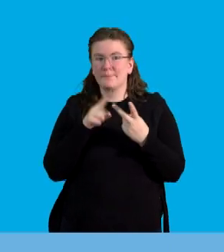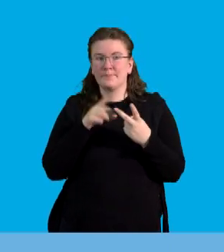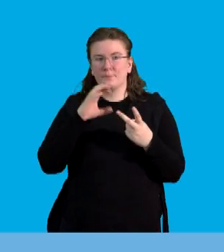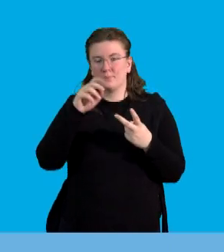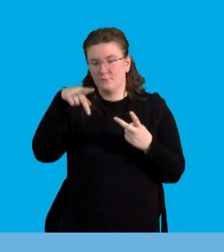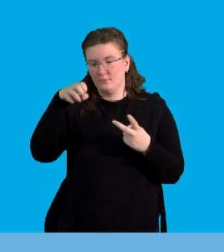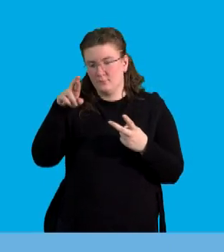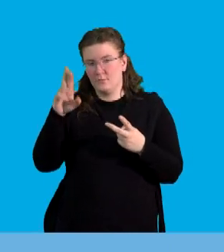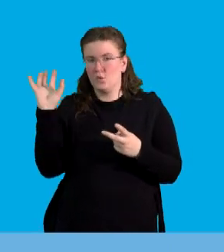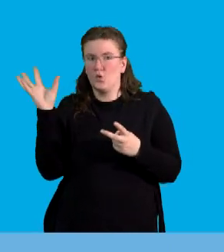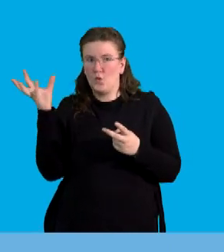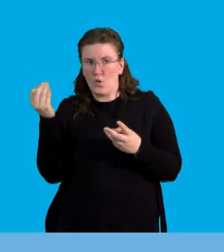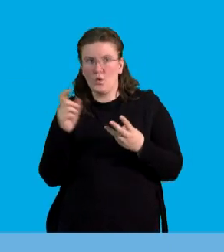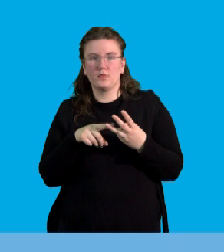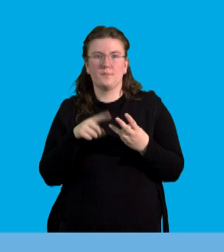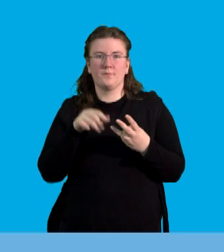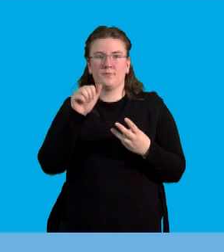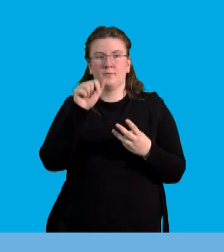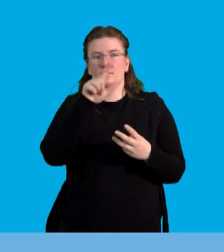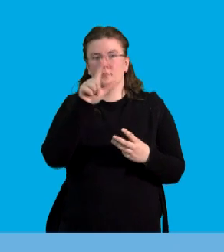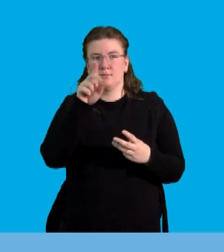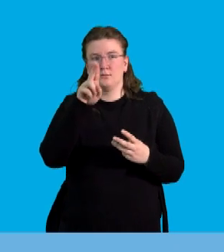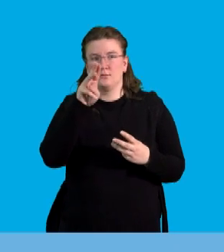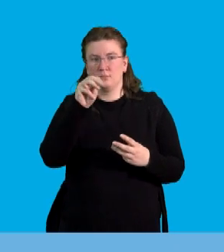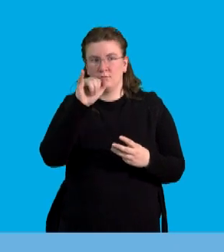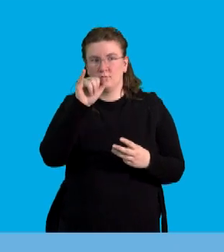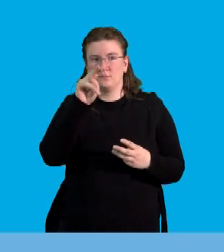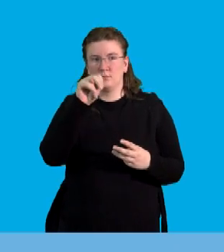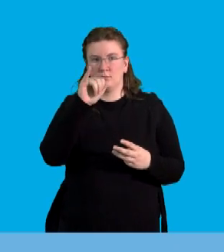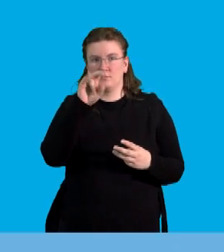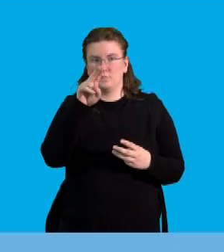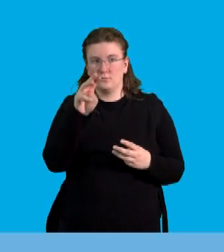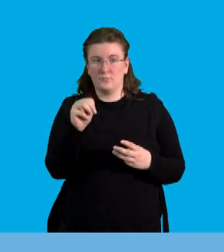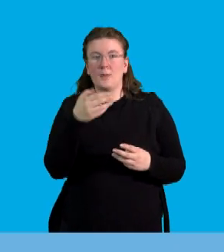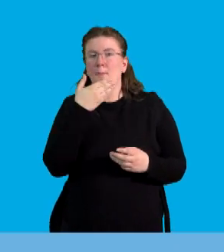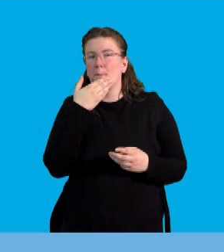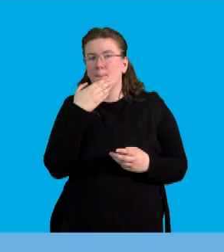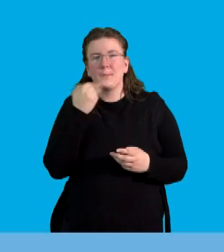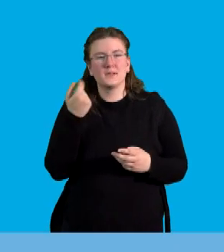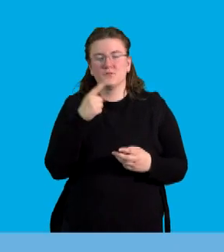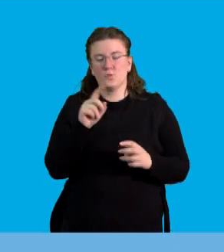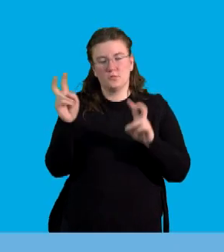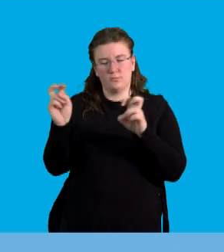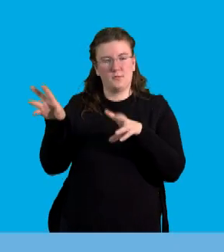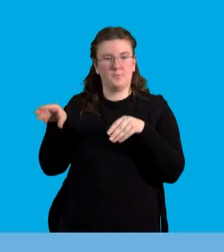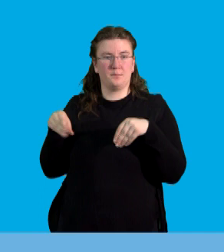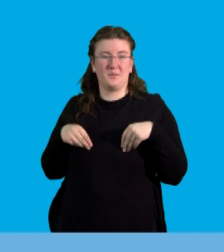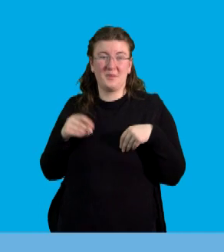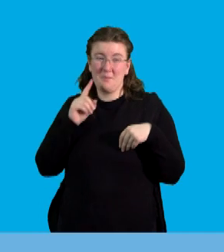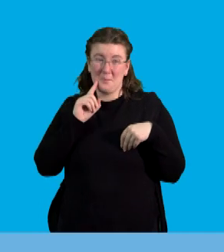silver, copper, gold, and aluminum are the best conductors of electricity. In